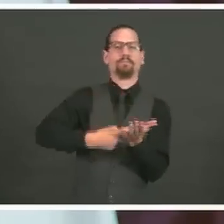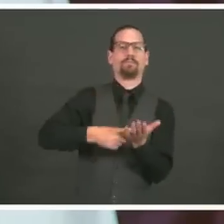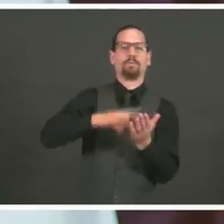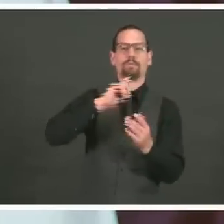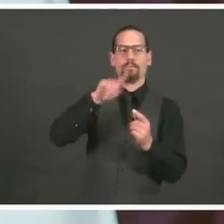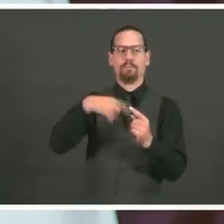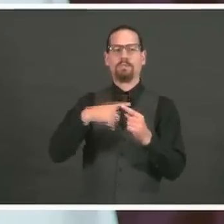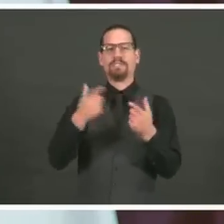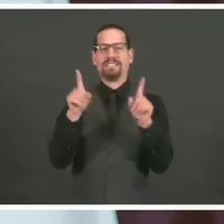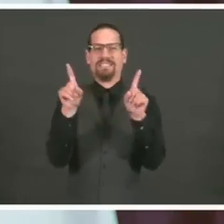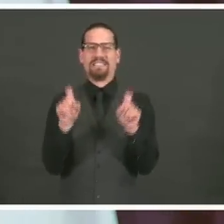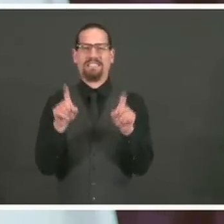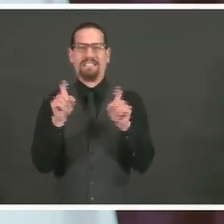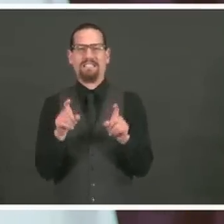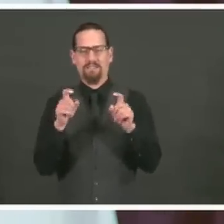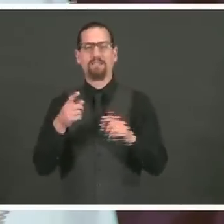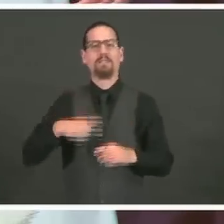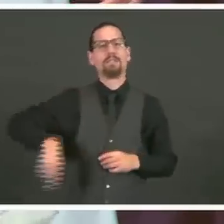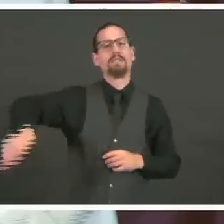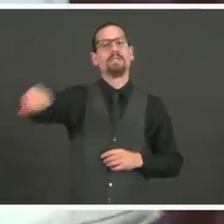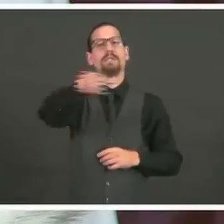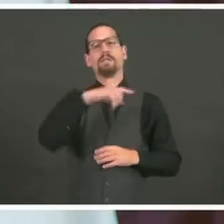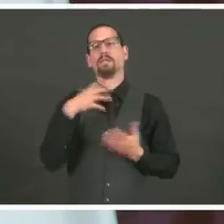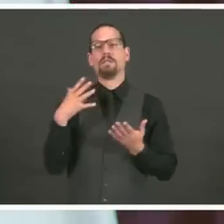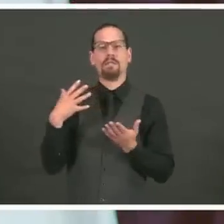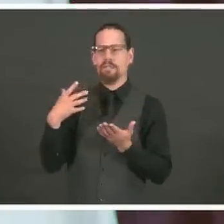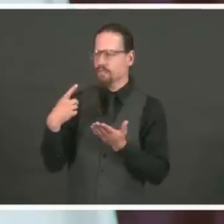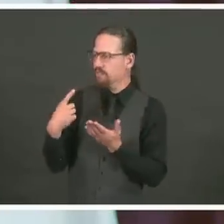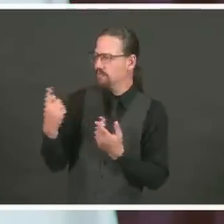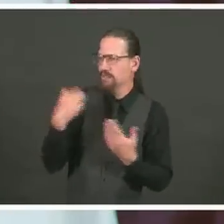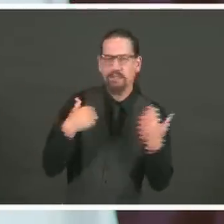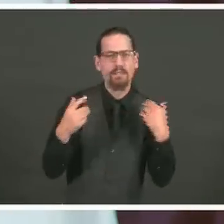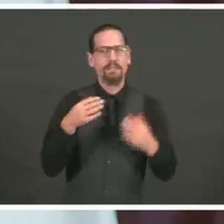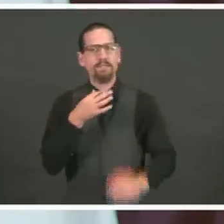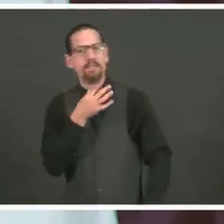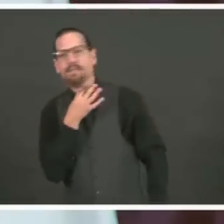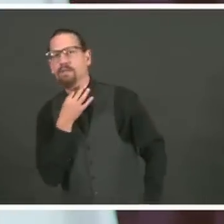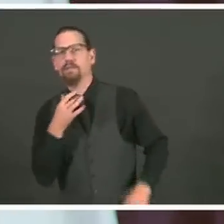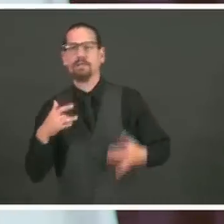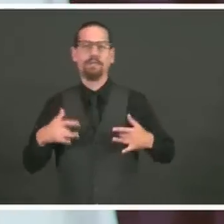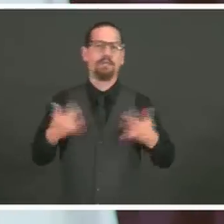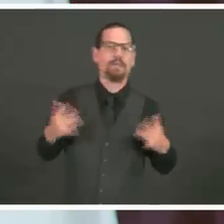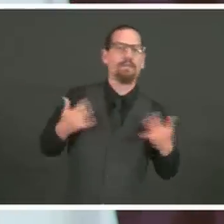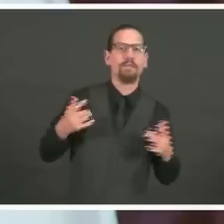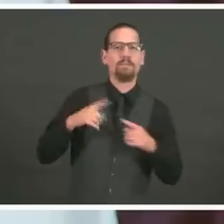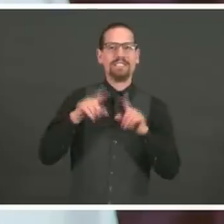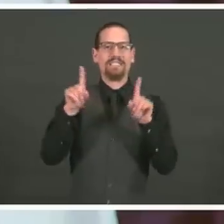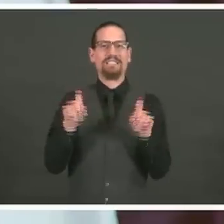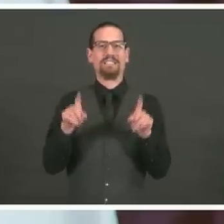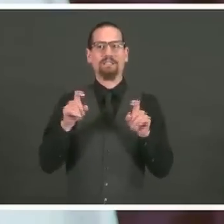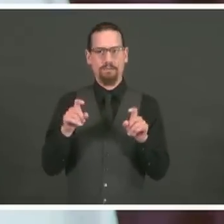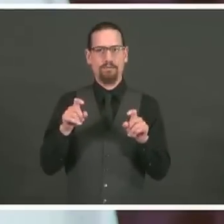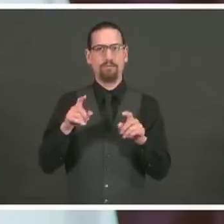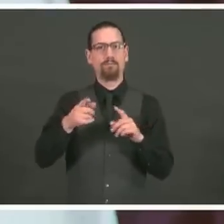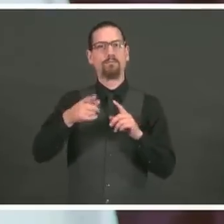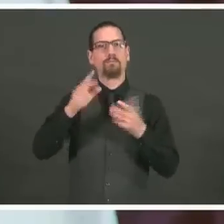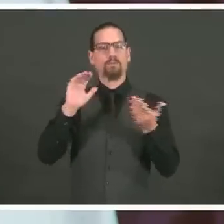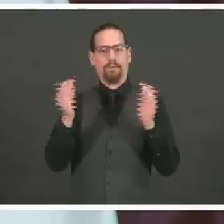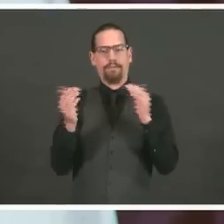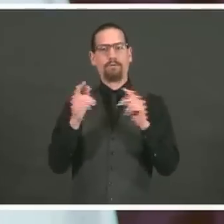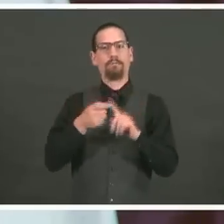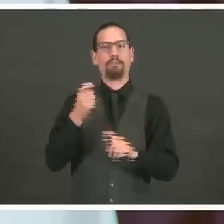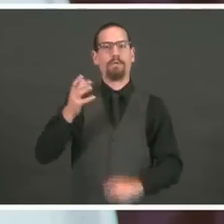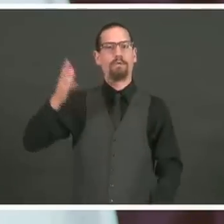testing. I want to tell you where we've been, where we are now, and where I want to take us as it relates